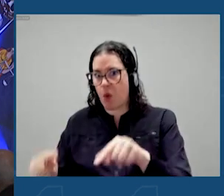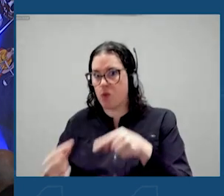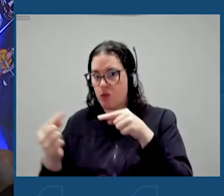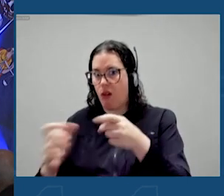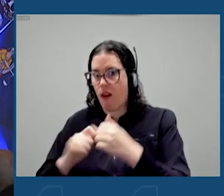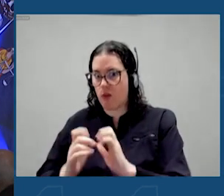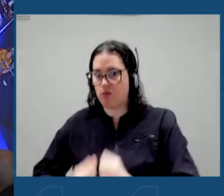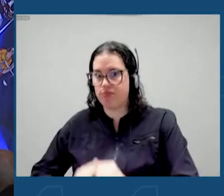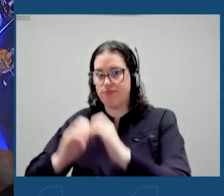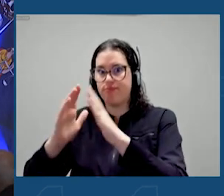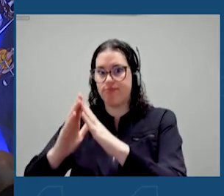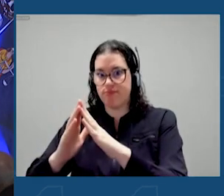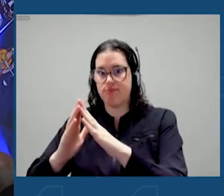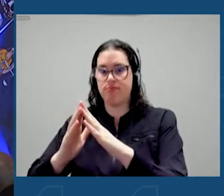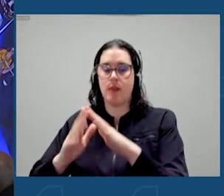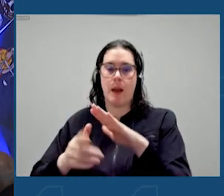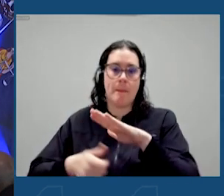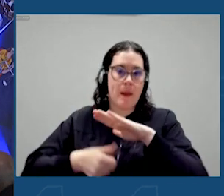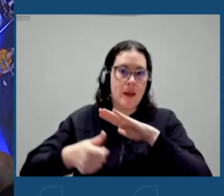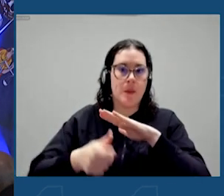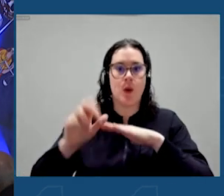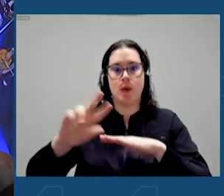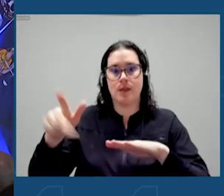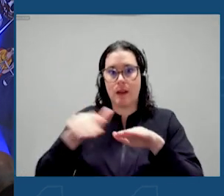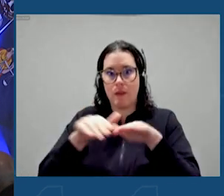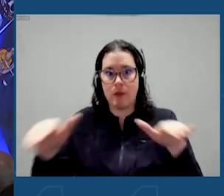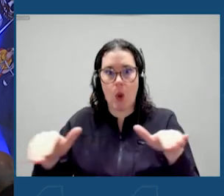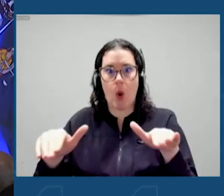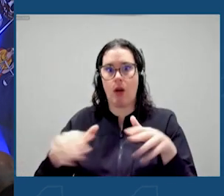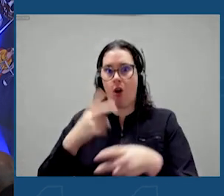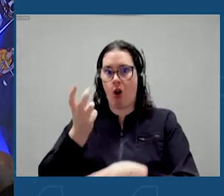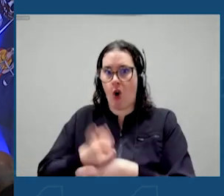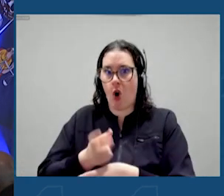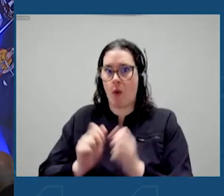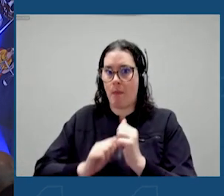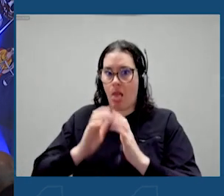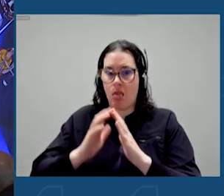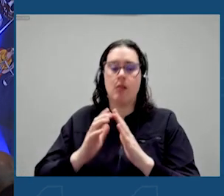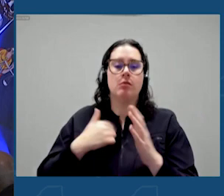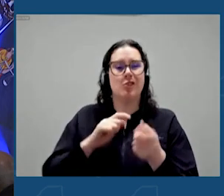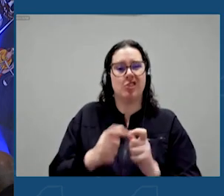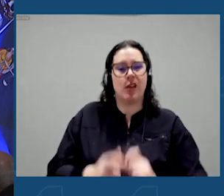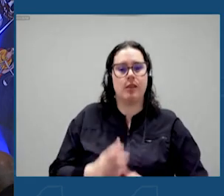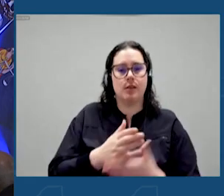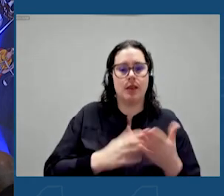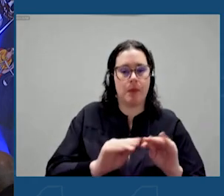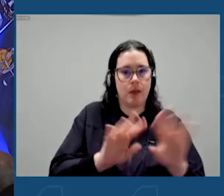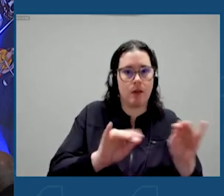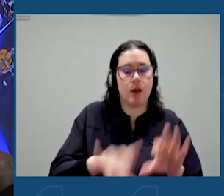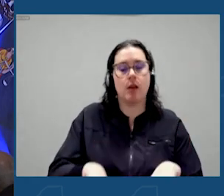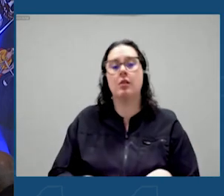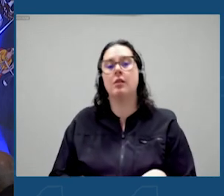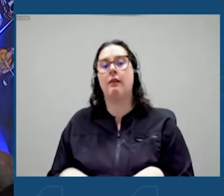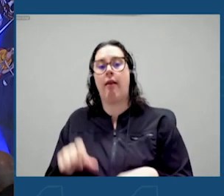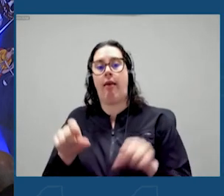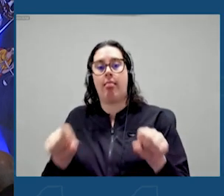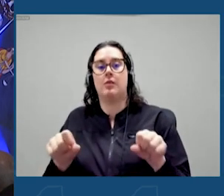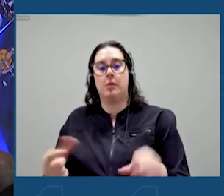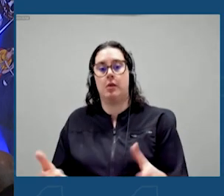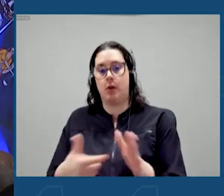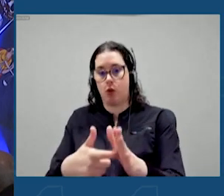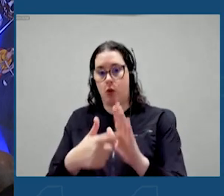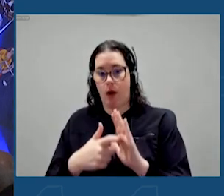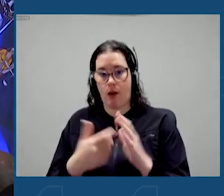facilities in basements or on second floors, changing some eligibility requirements, for example, creating categorical